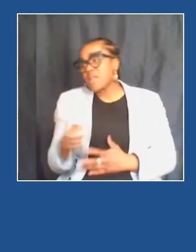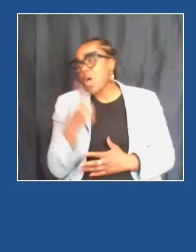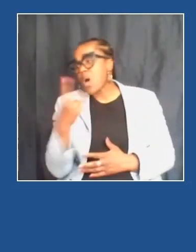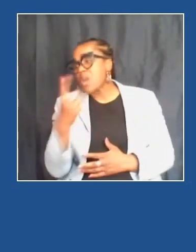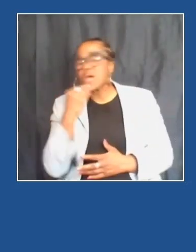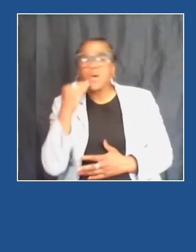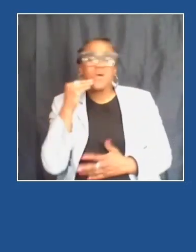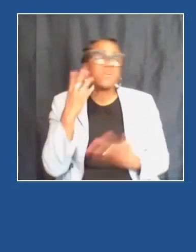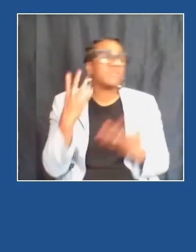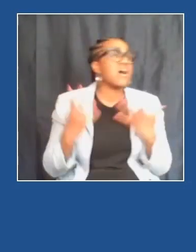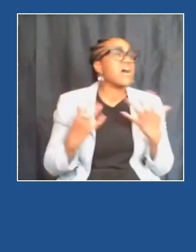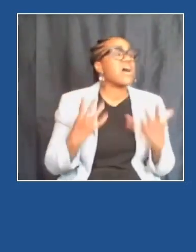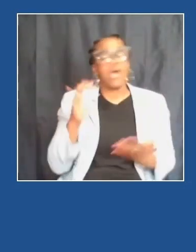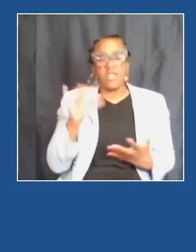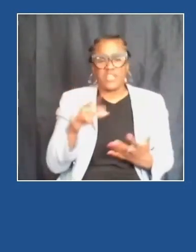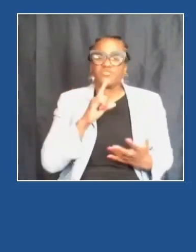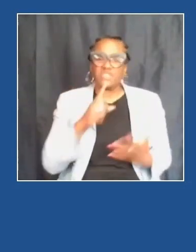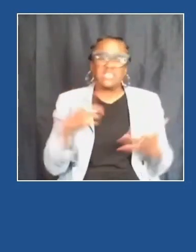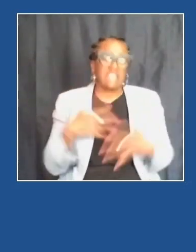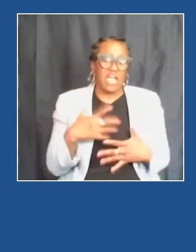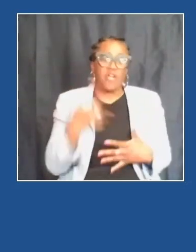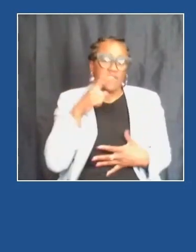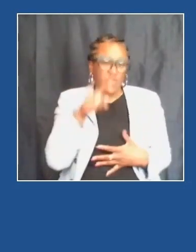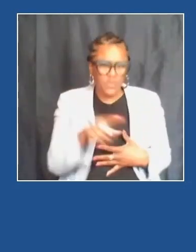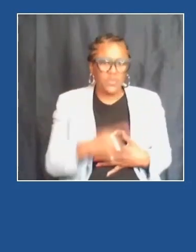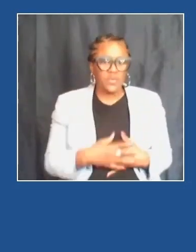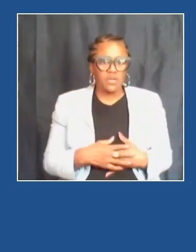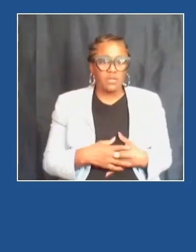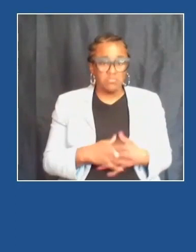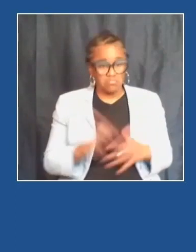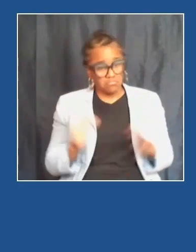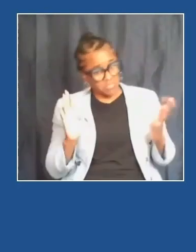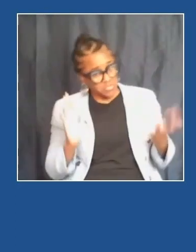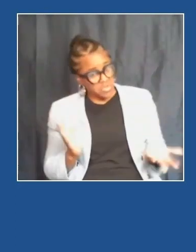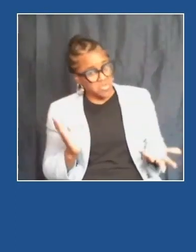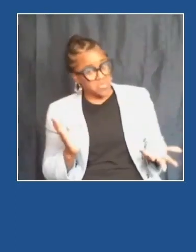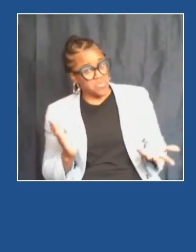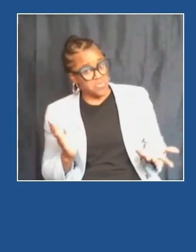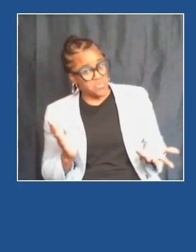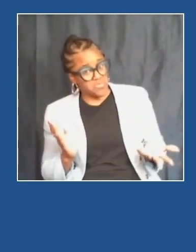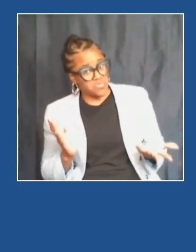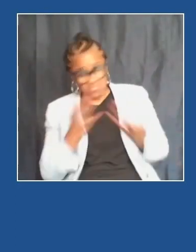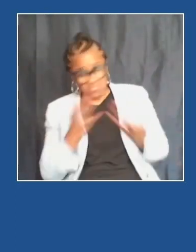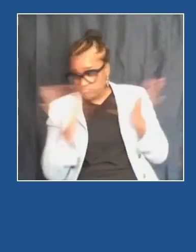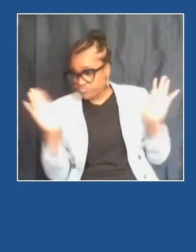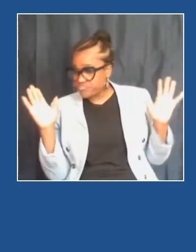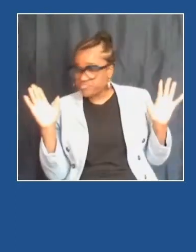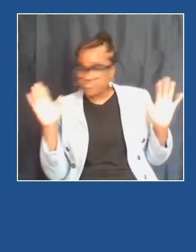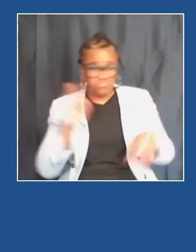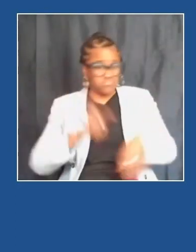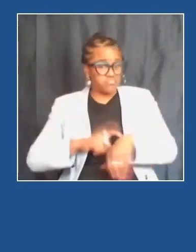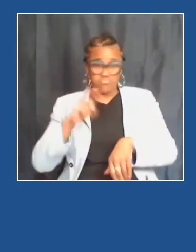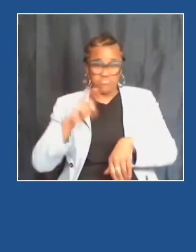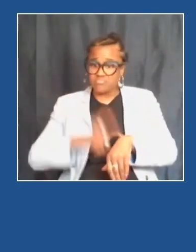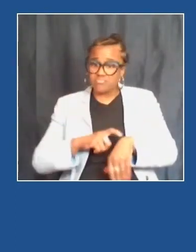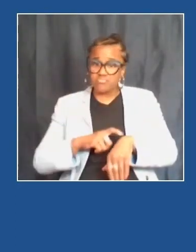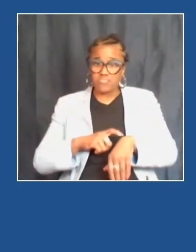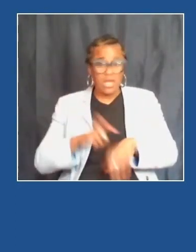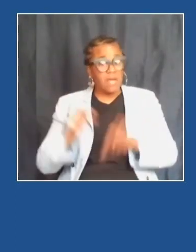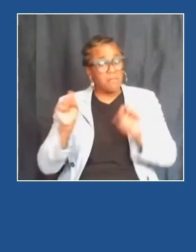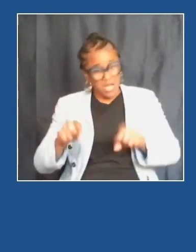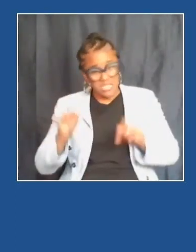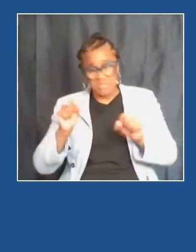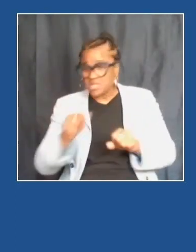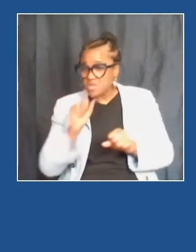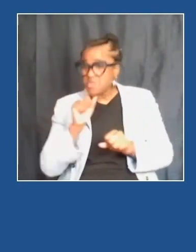home is really scary. But the vast majority of the time, possibly all